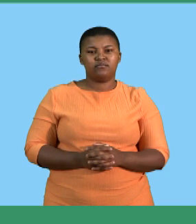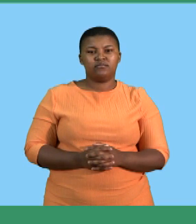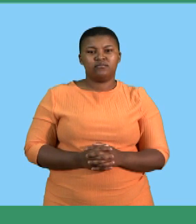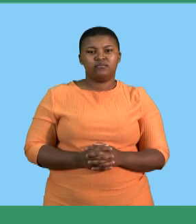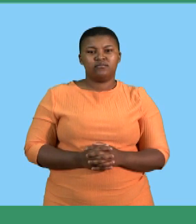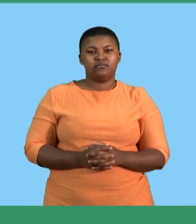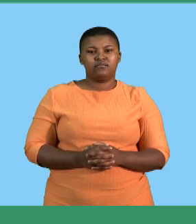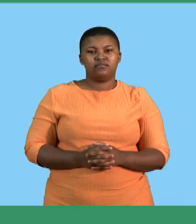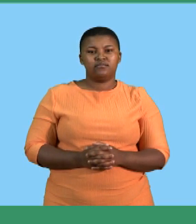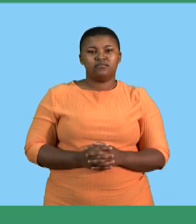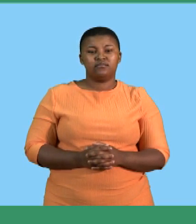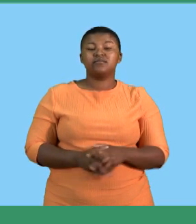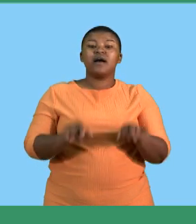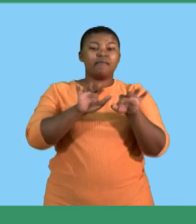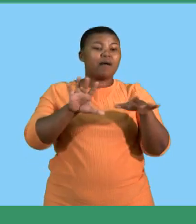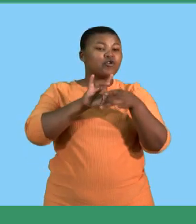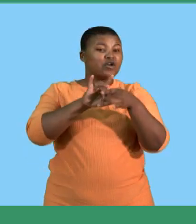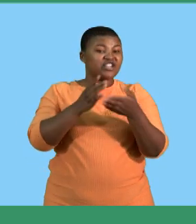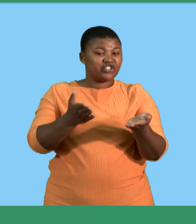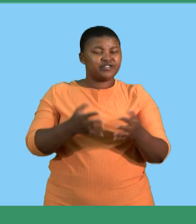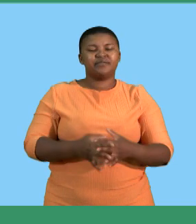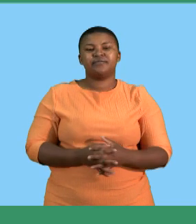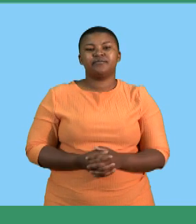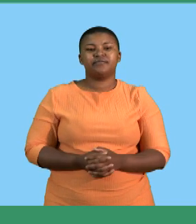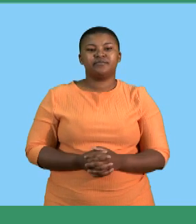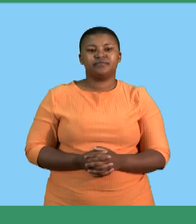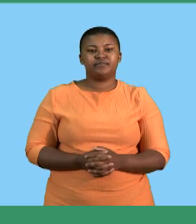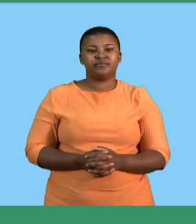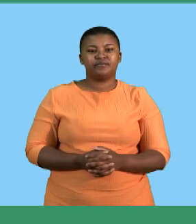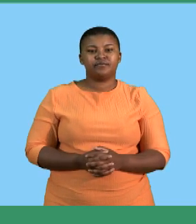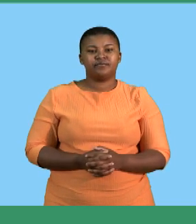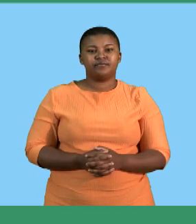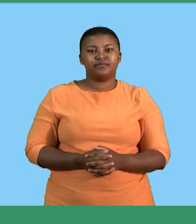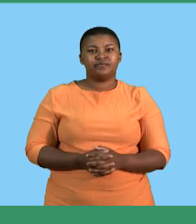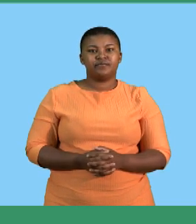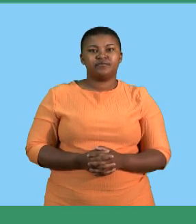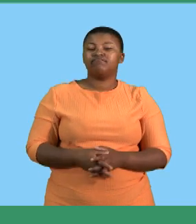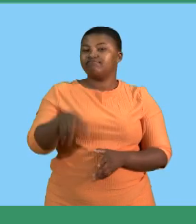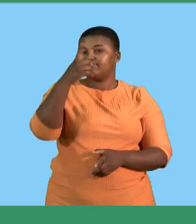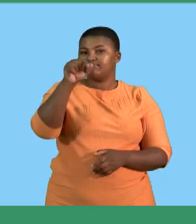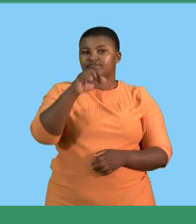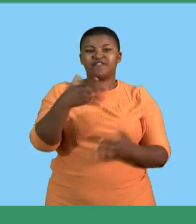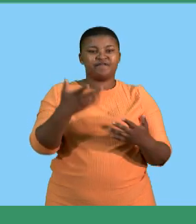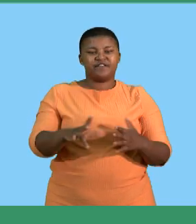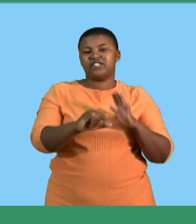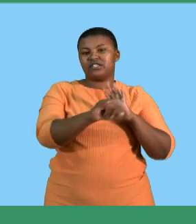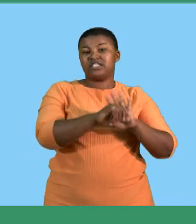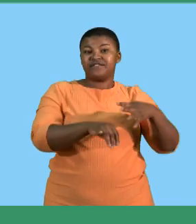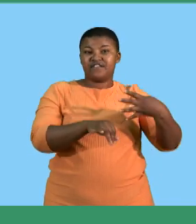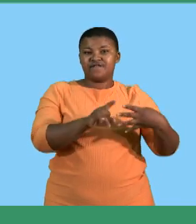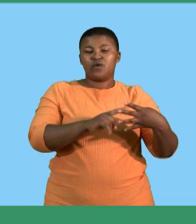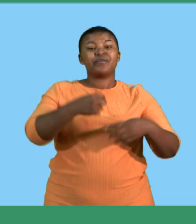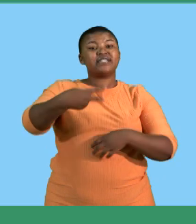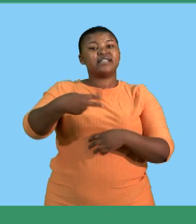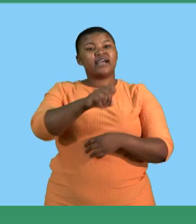There we go. So that's the public relations function. And these are our four functions identified. Now let's go to the